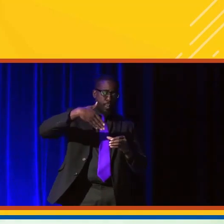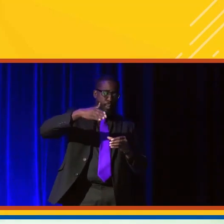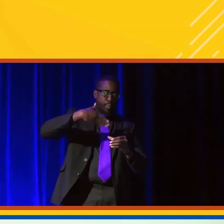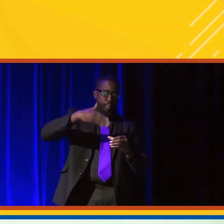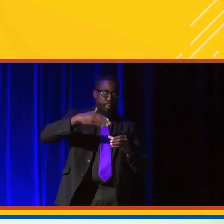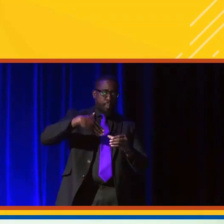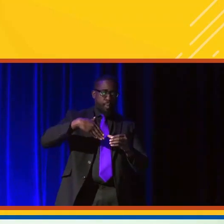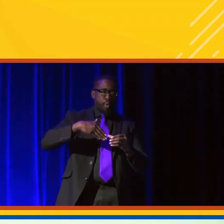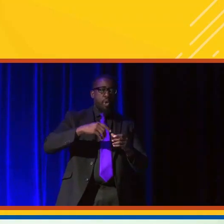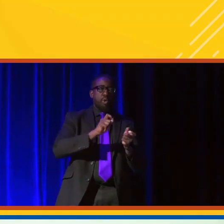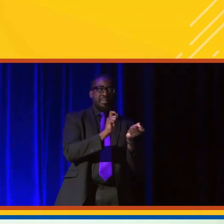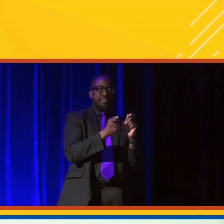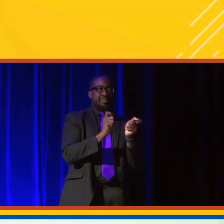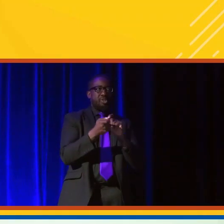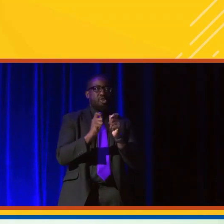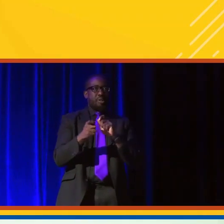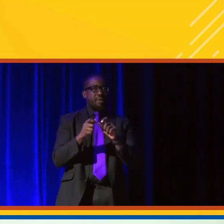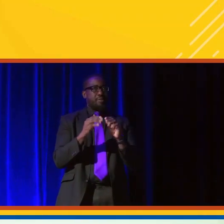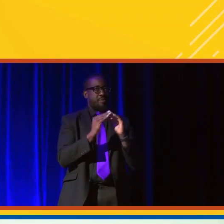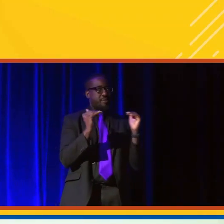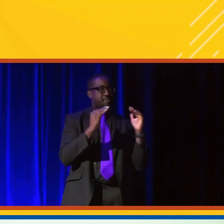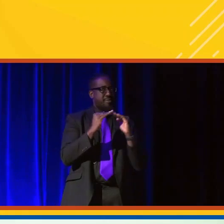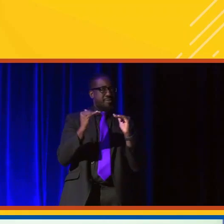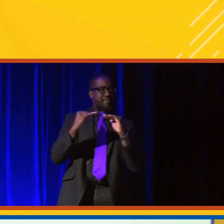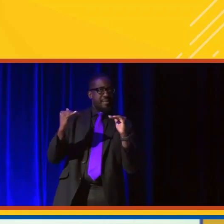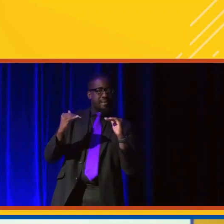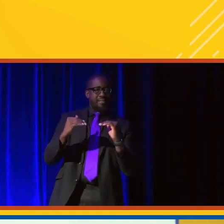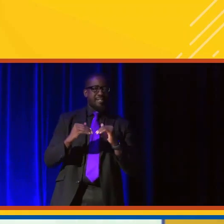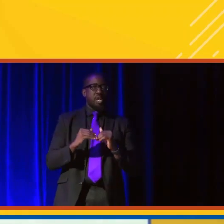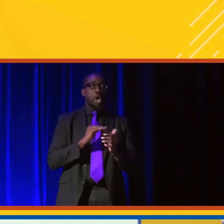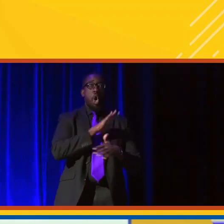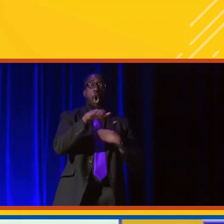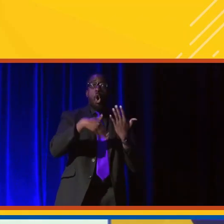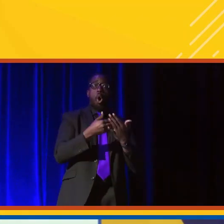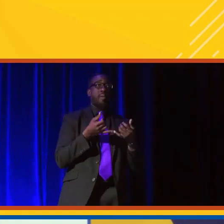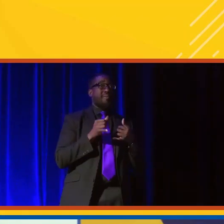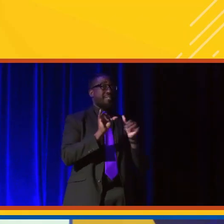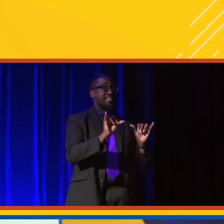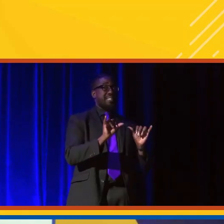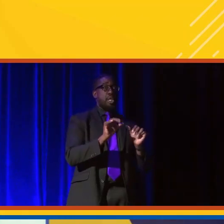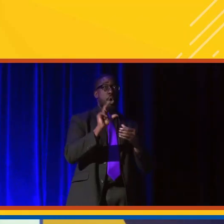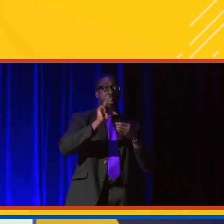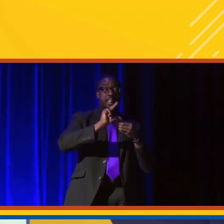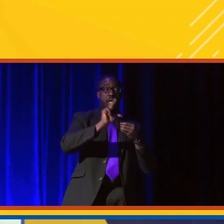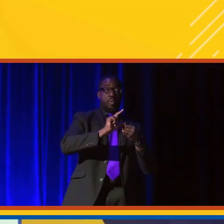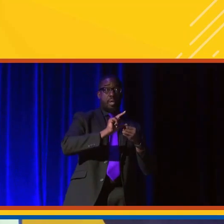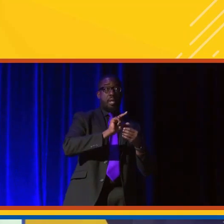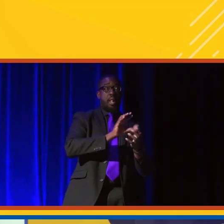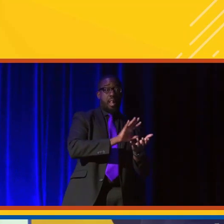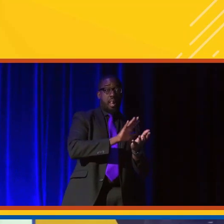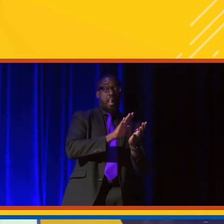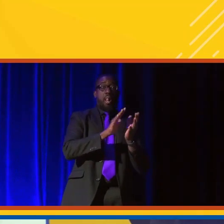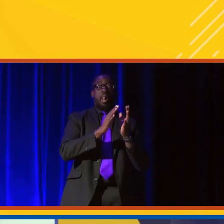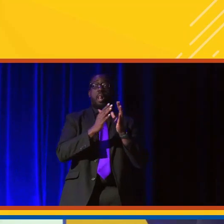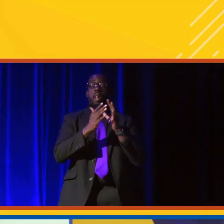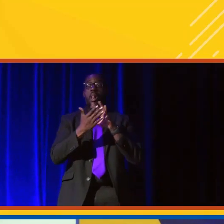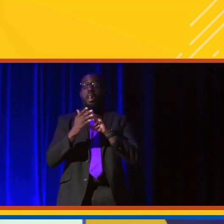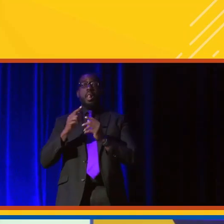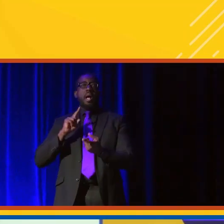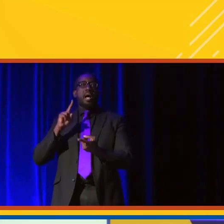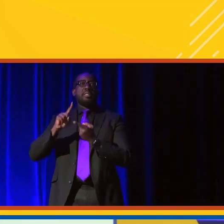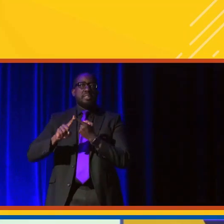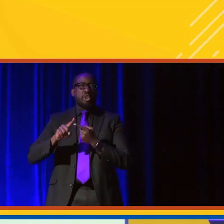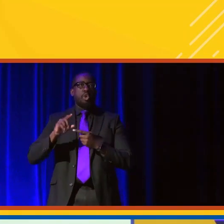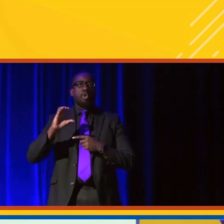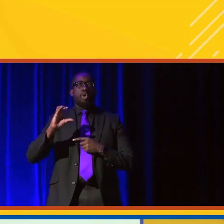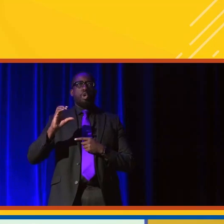various states of order. These are all still liquids all the way to the crystal. What I've always wanted to do for literally a decade is